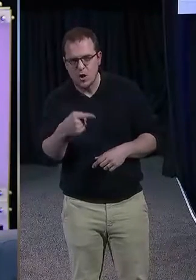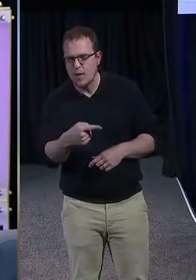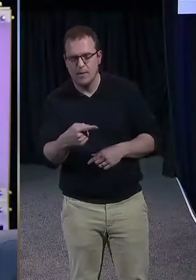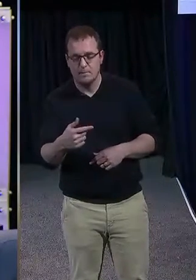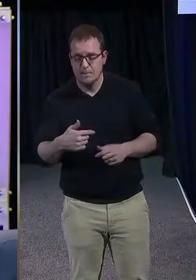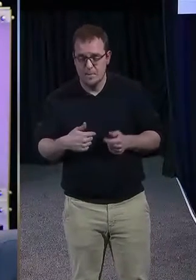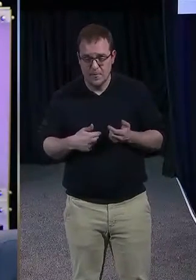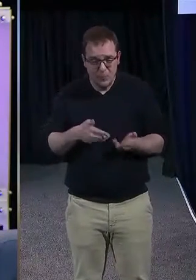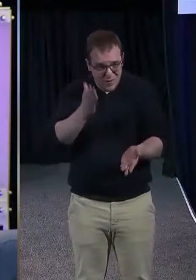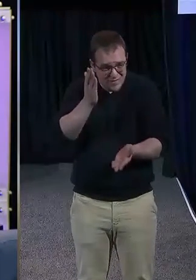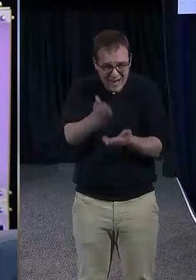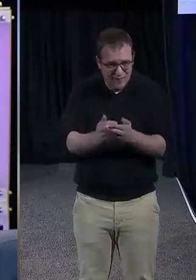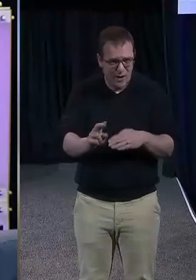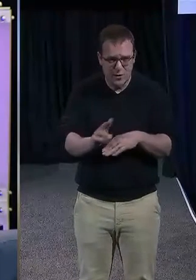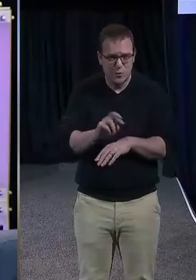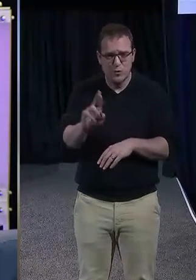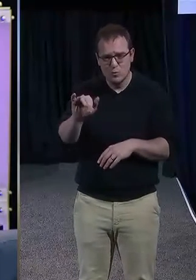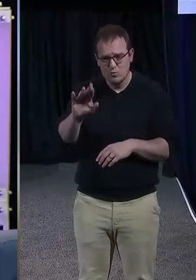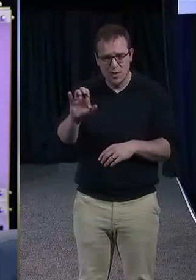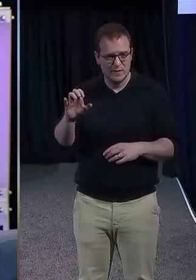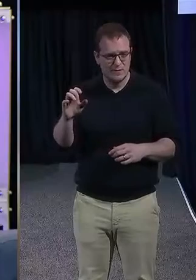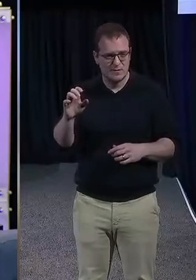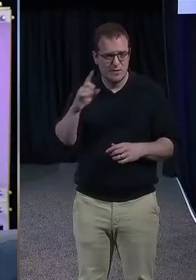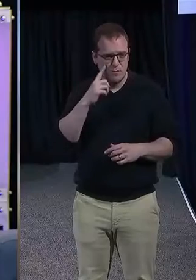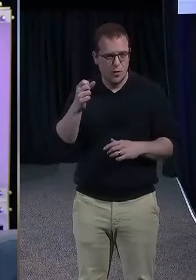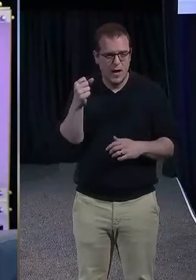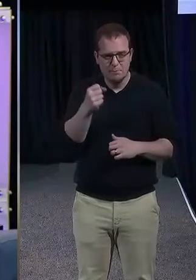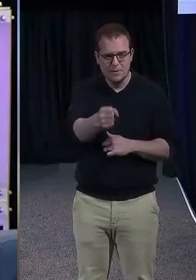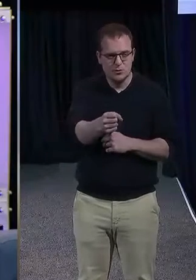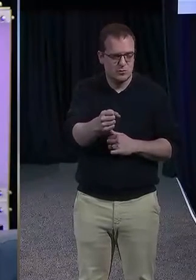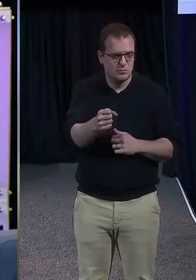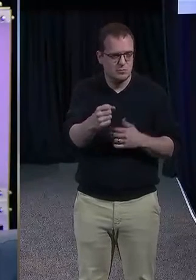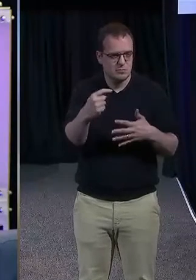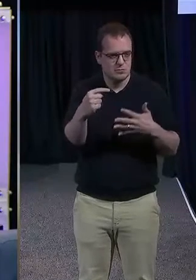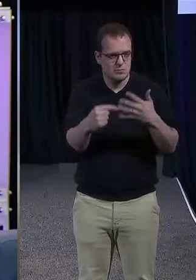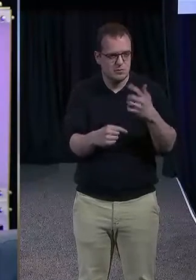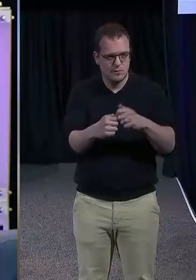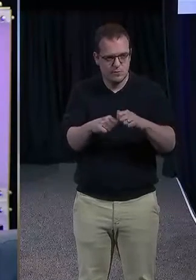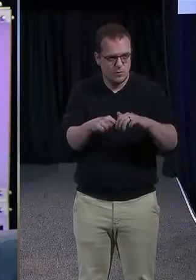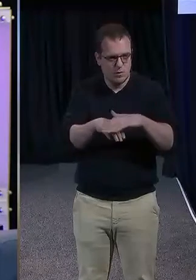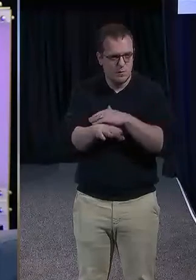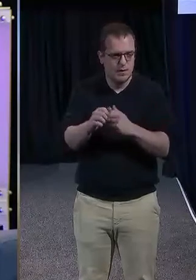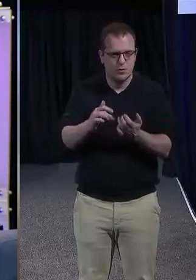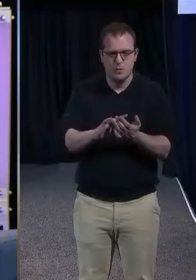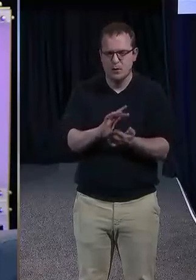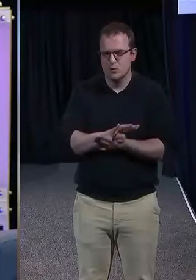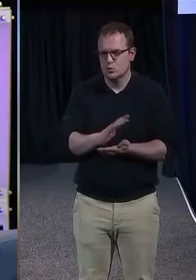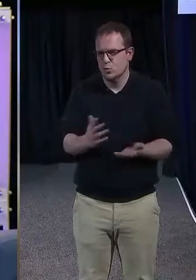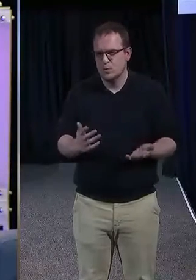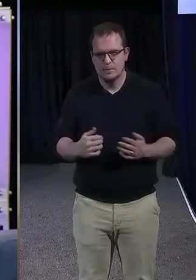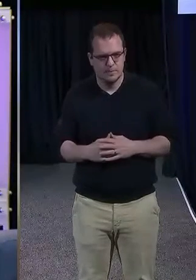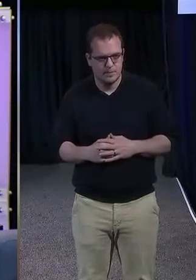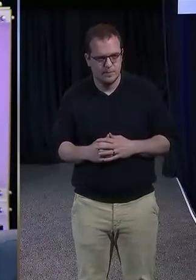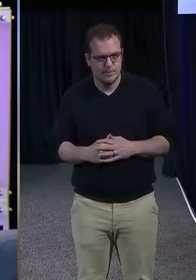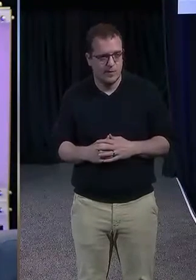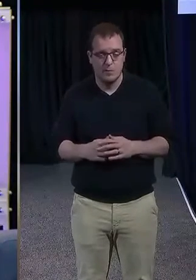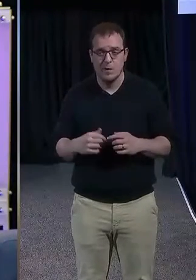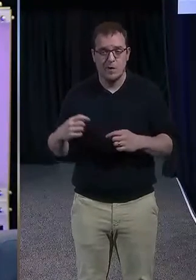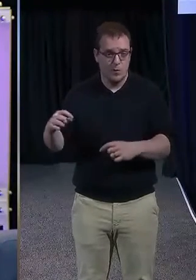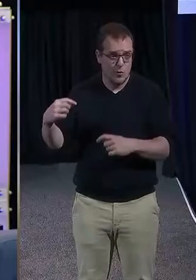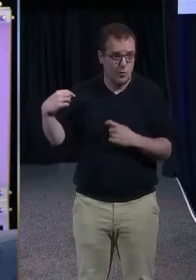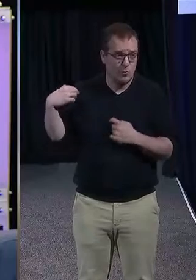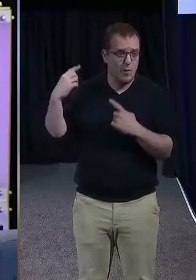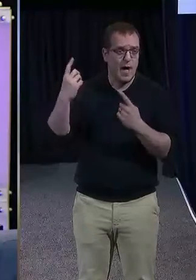never had to use race as one of the admission criteria for coming to medical school. And throughout this, we've